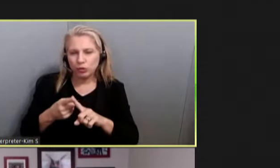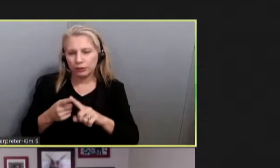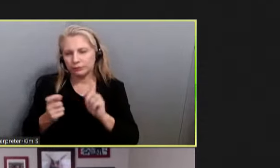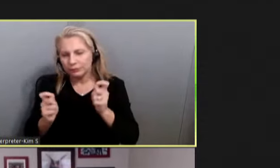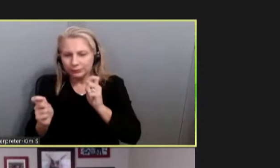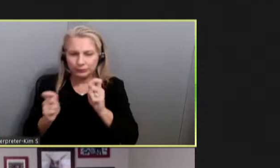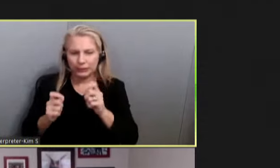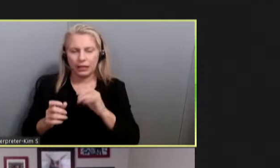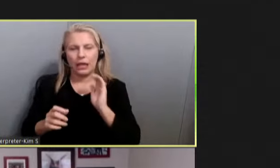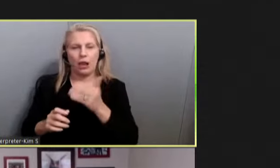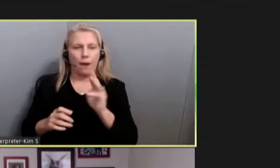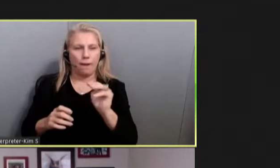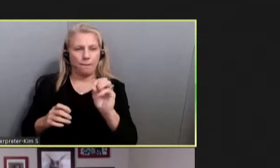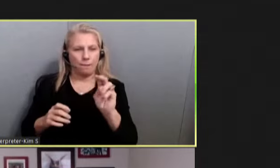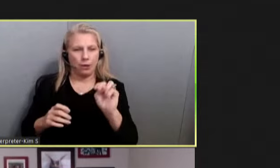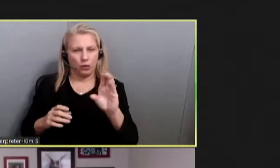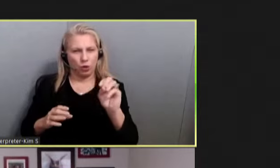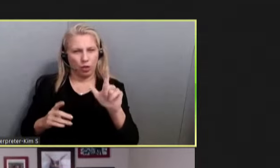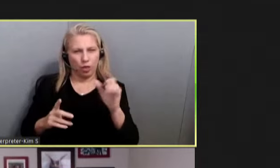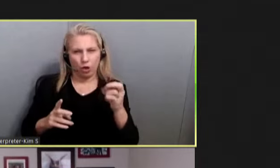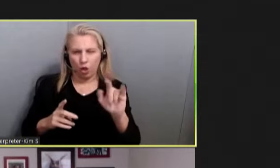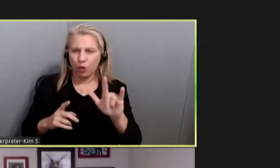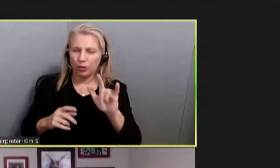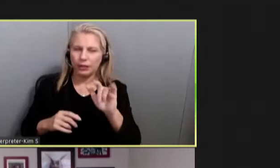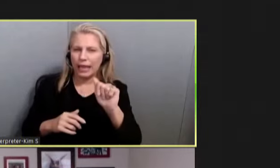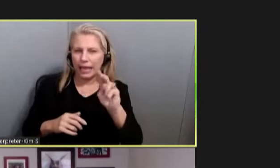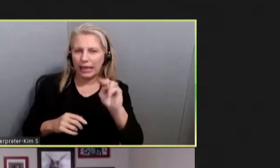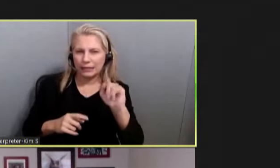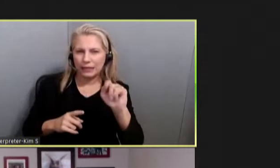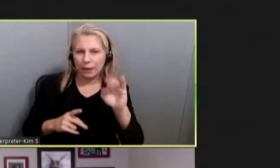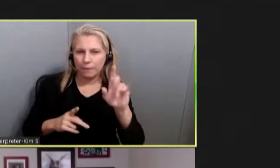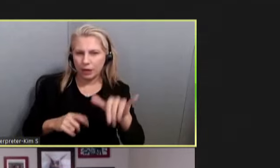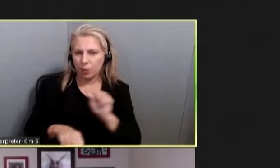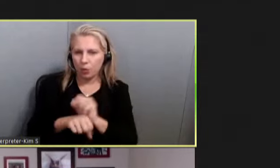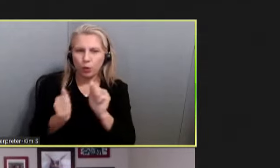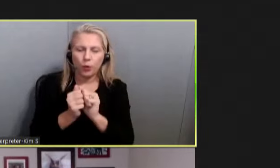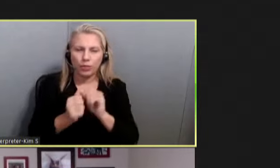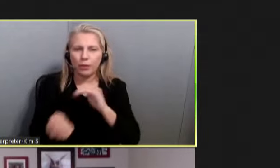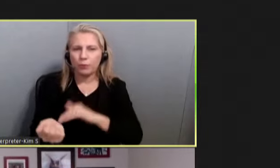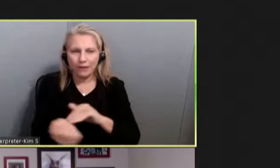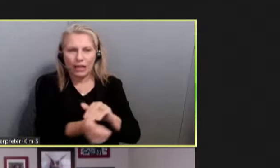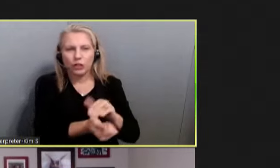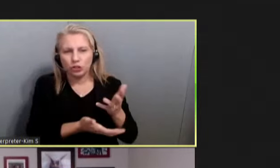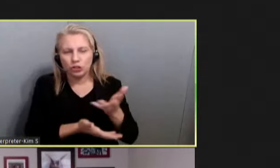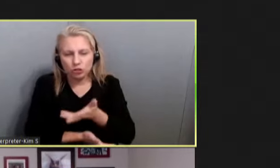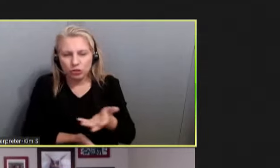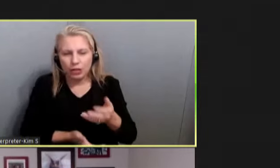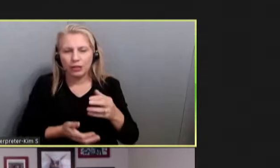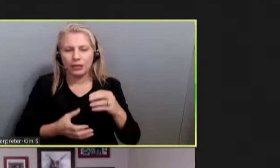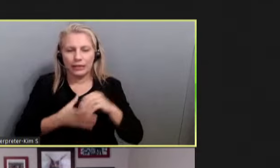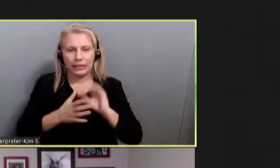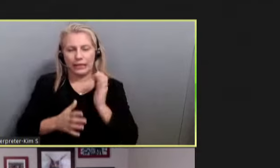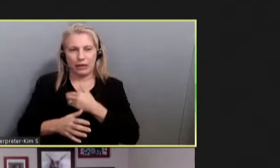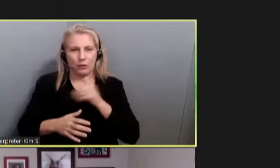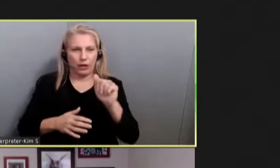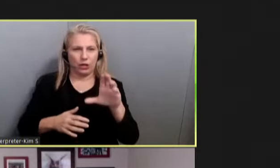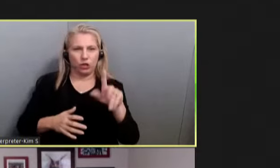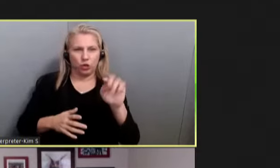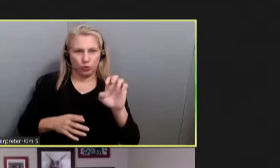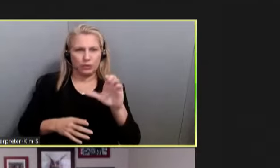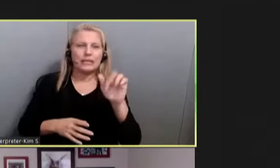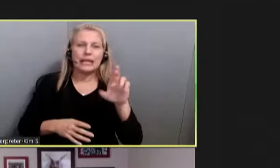monoclonal antibody efforts across the state, working with our providers, within our acute care